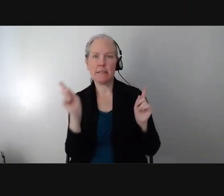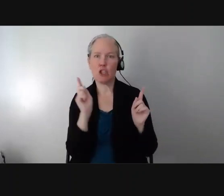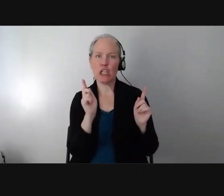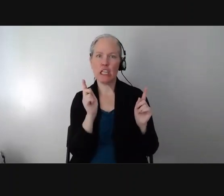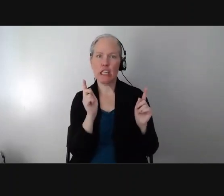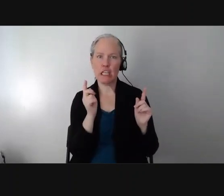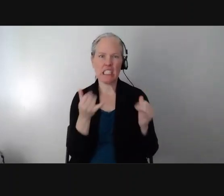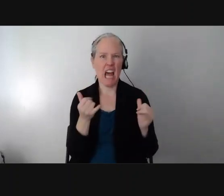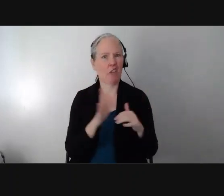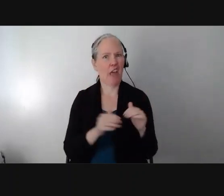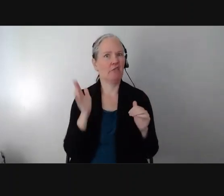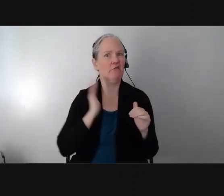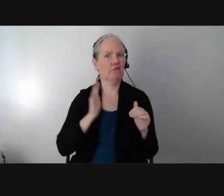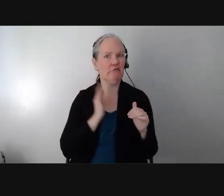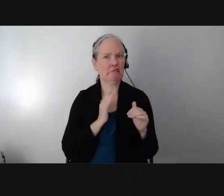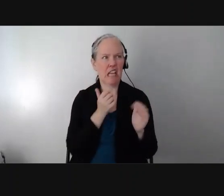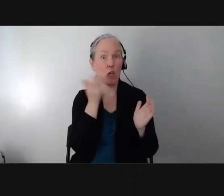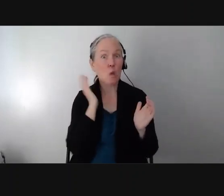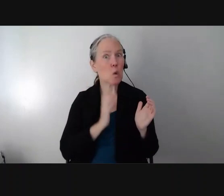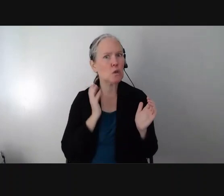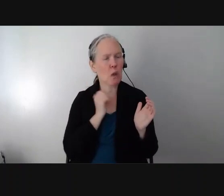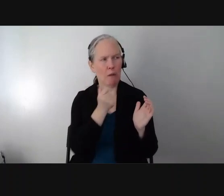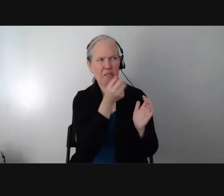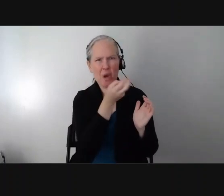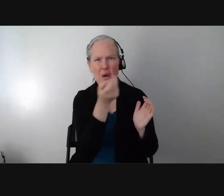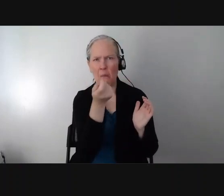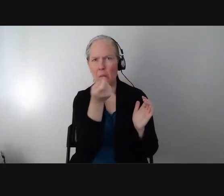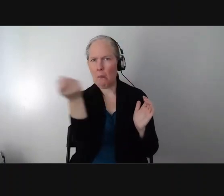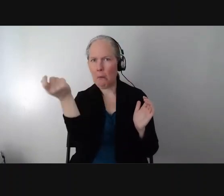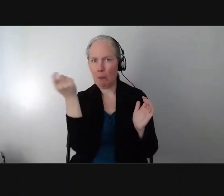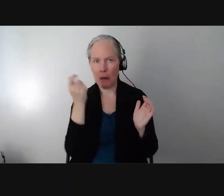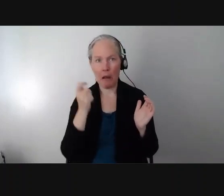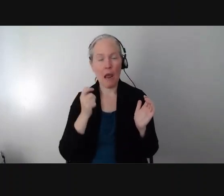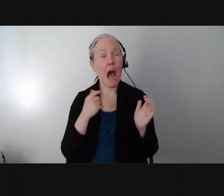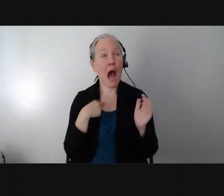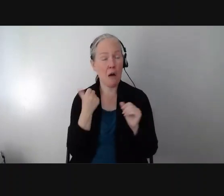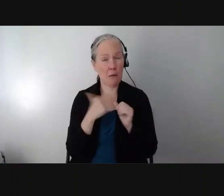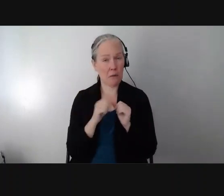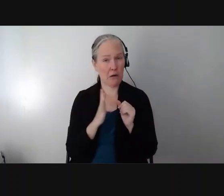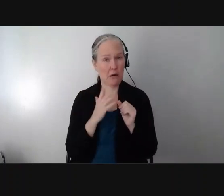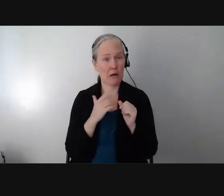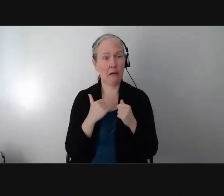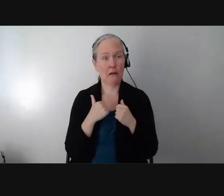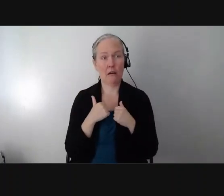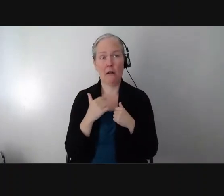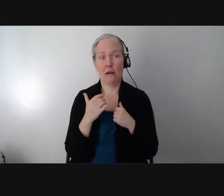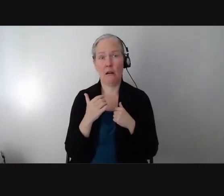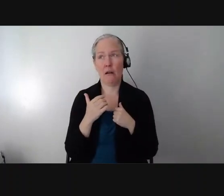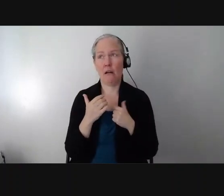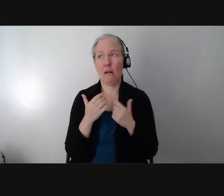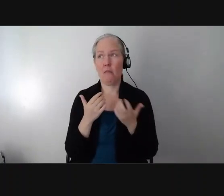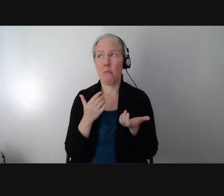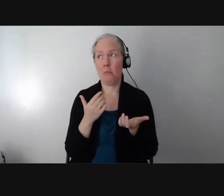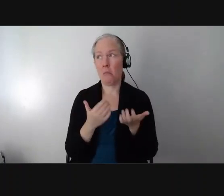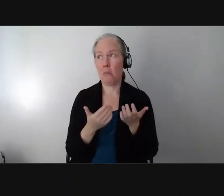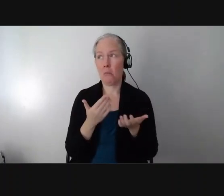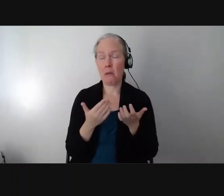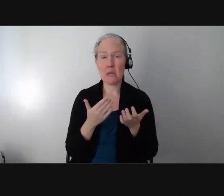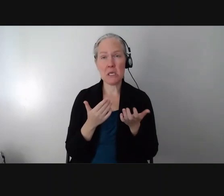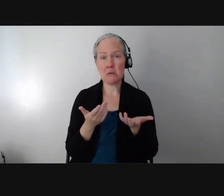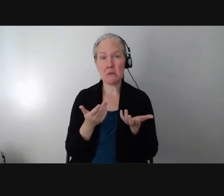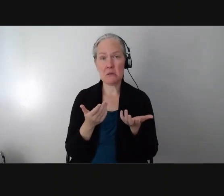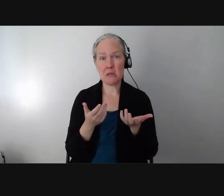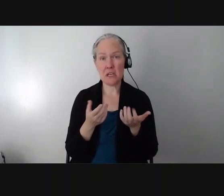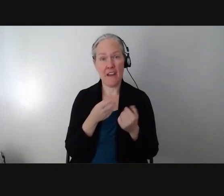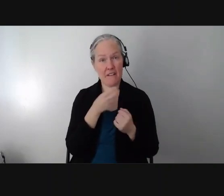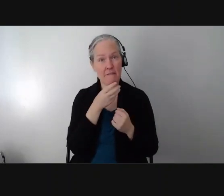my career. I can remember being probably around maybe 10% of